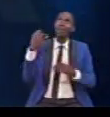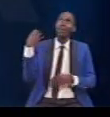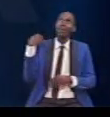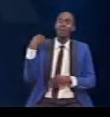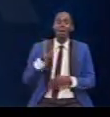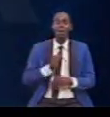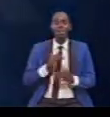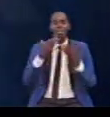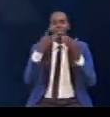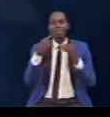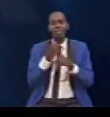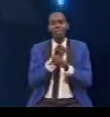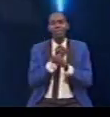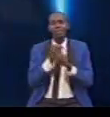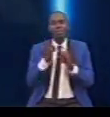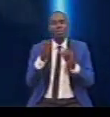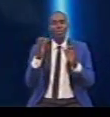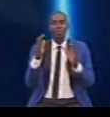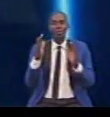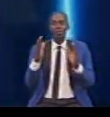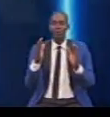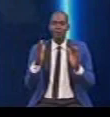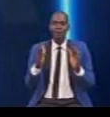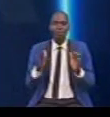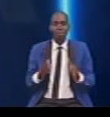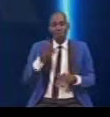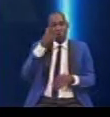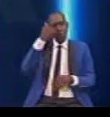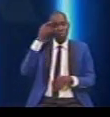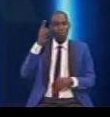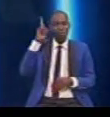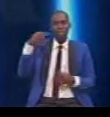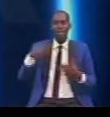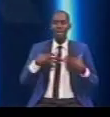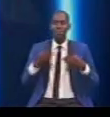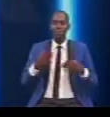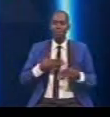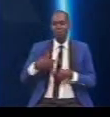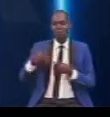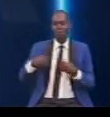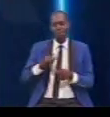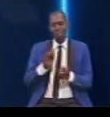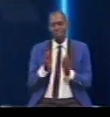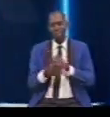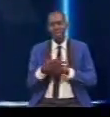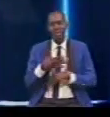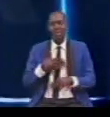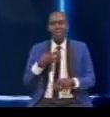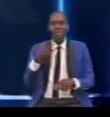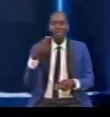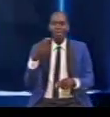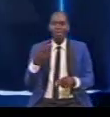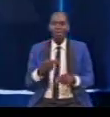Master, I thank the Savior, because he healed my heart, changed my name.